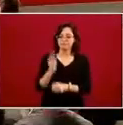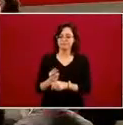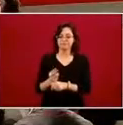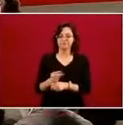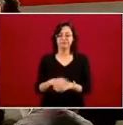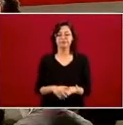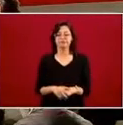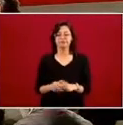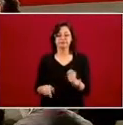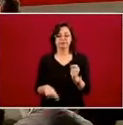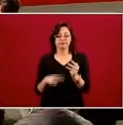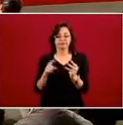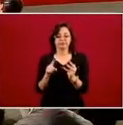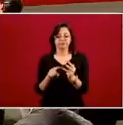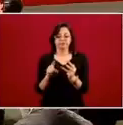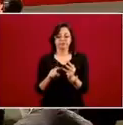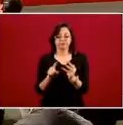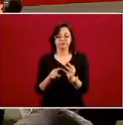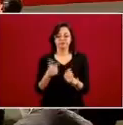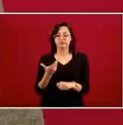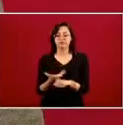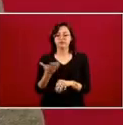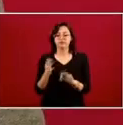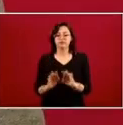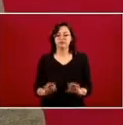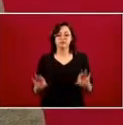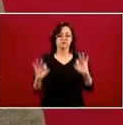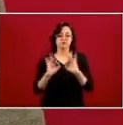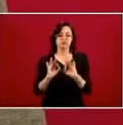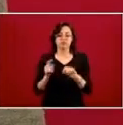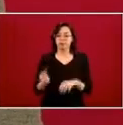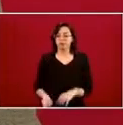them 1 month in advance. And third one,